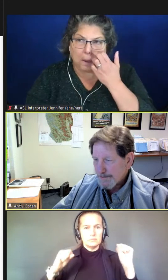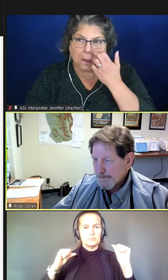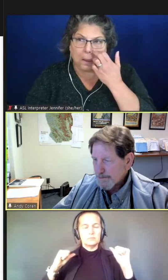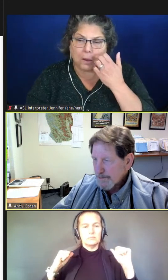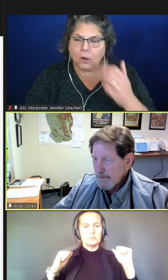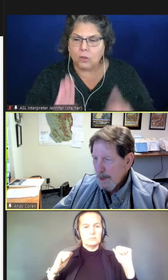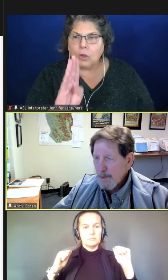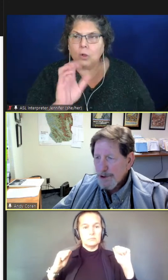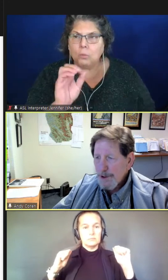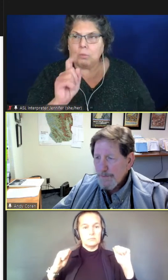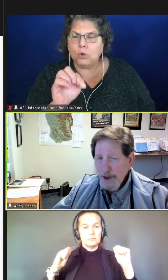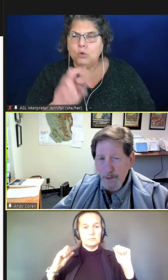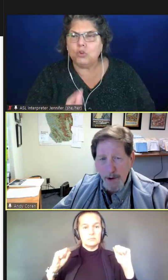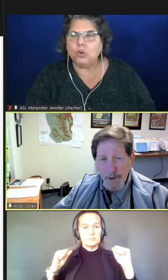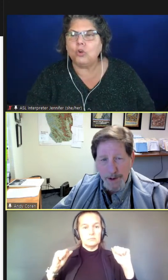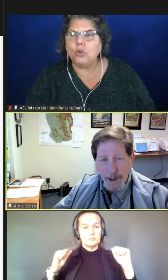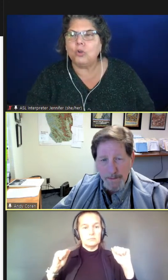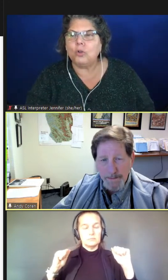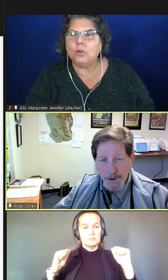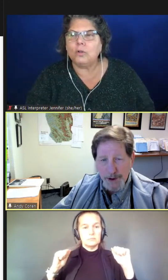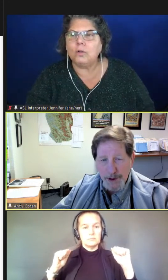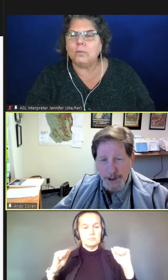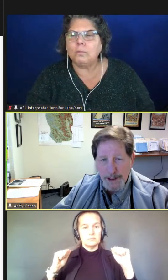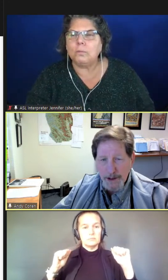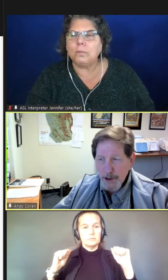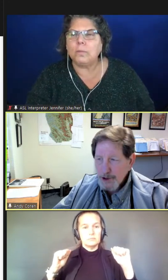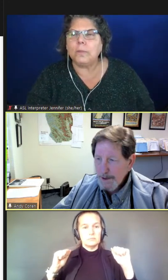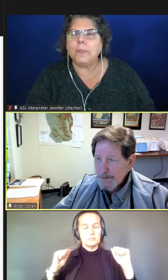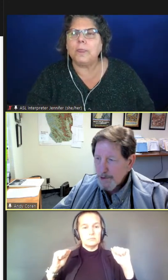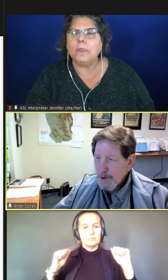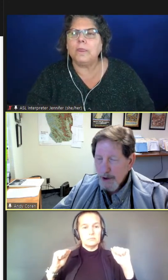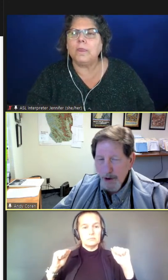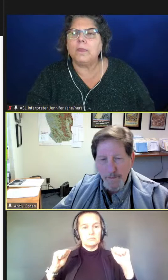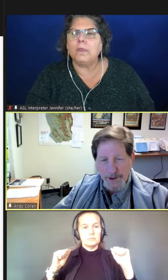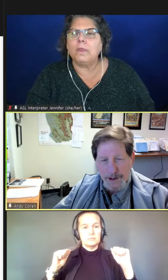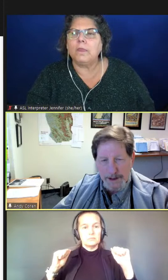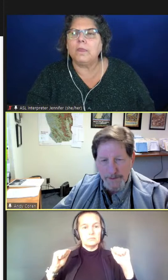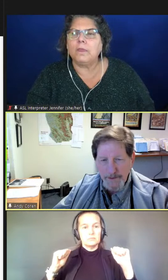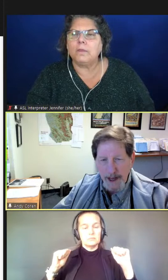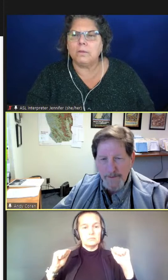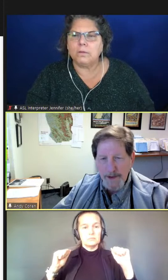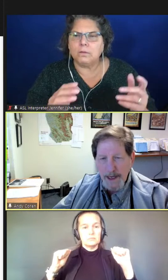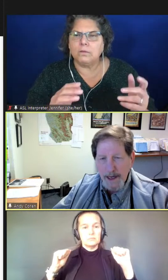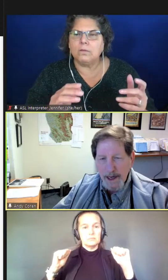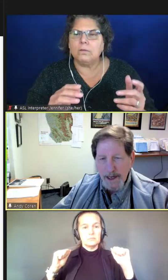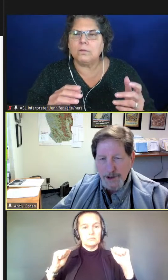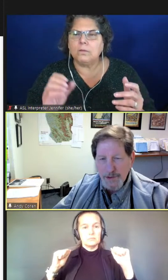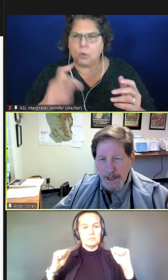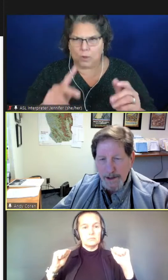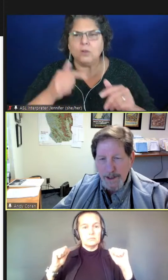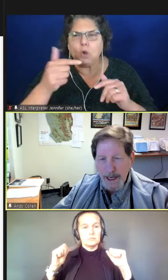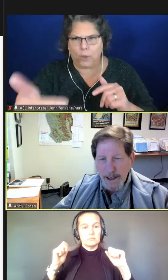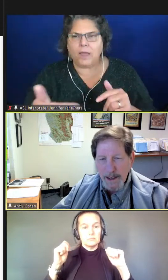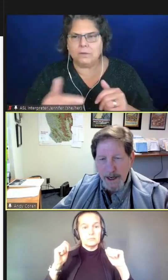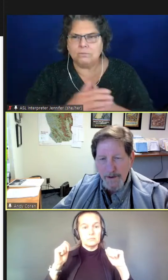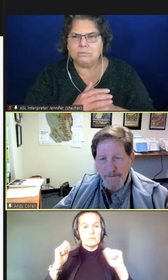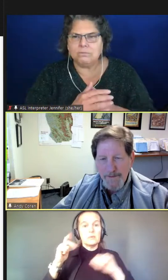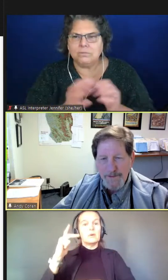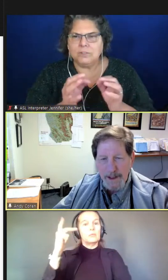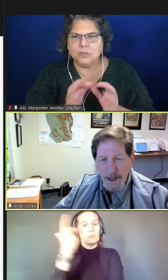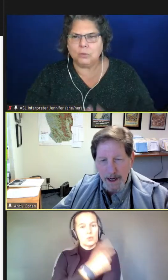boosters. And we're doing very well with boosters in those people who are over 65. It's greater